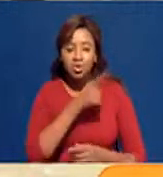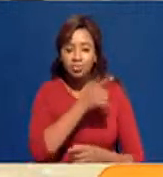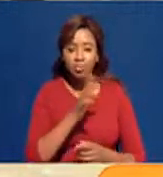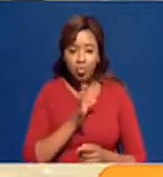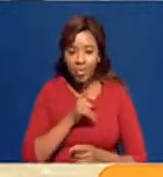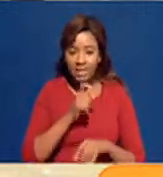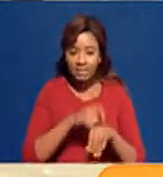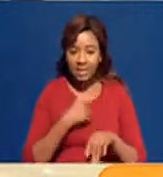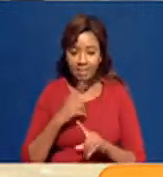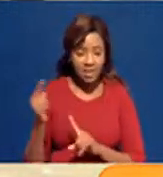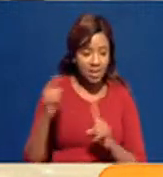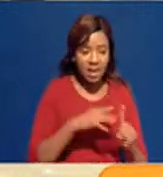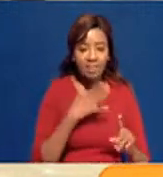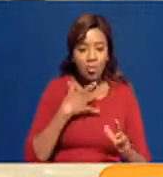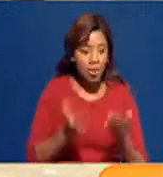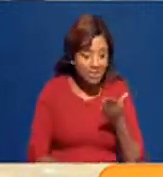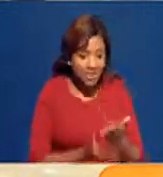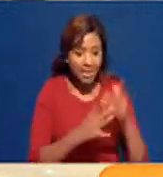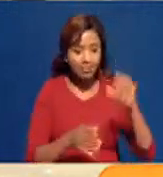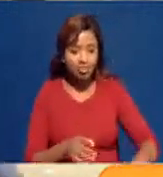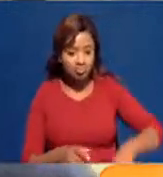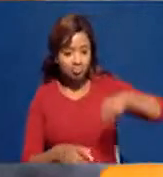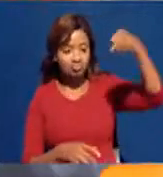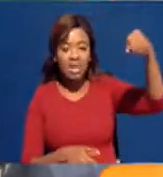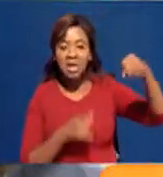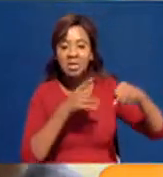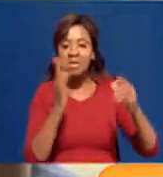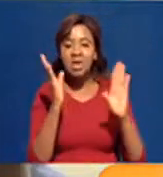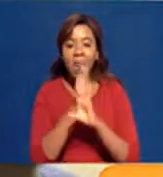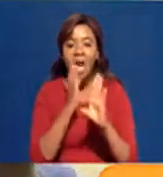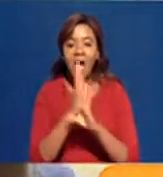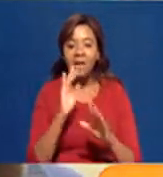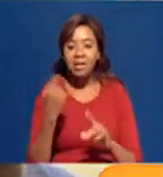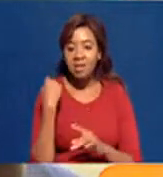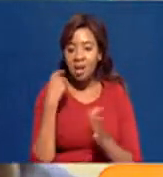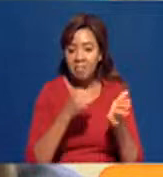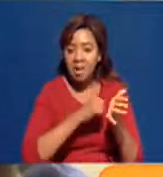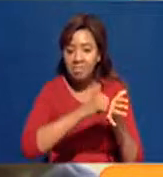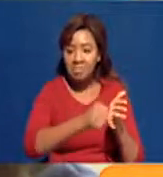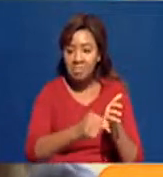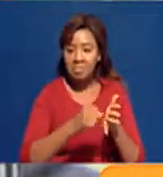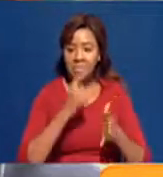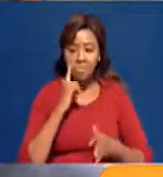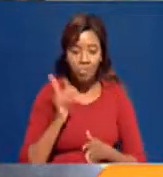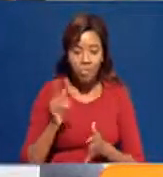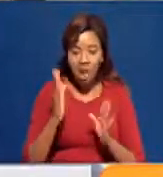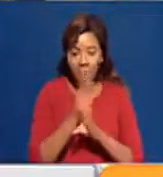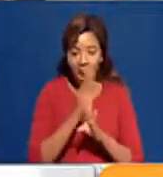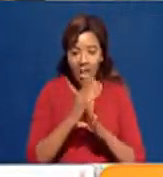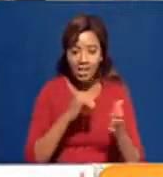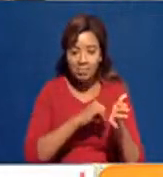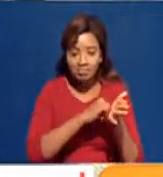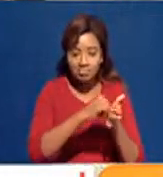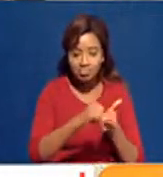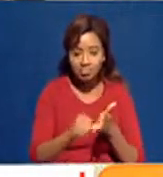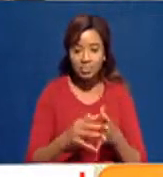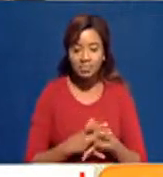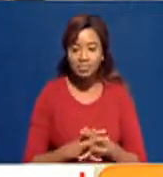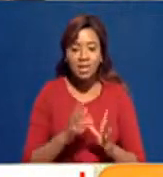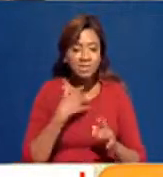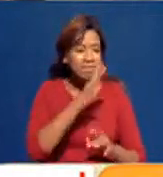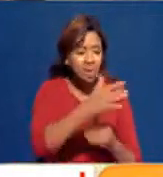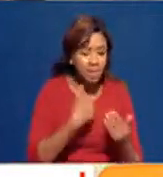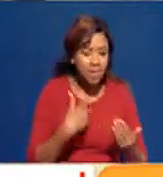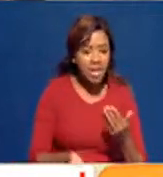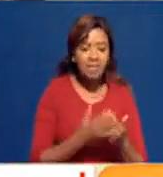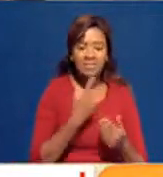nataka tuone number plate. So alikuja akasimama, gari iko hapa, number plate iko hapa, akashika boot aje. Nikamwambia acha